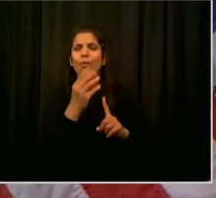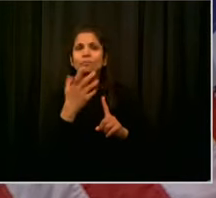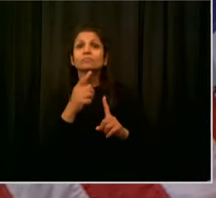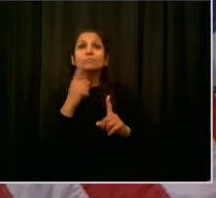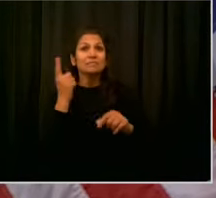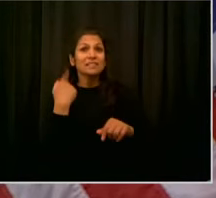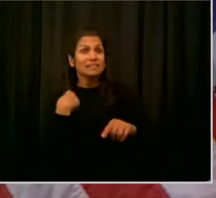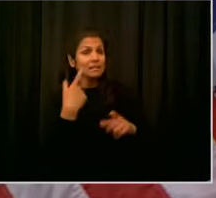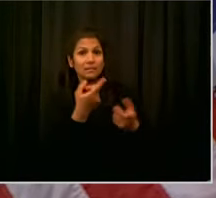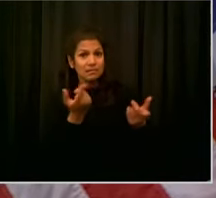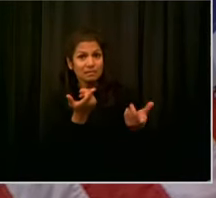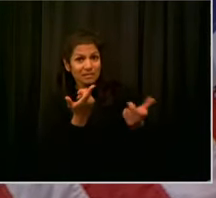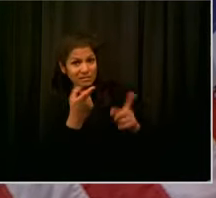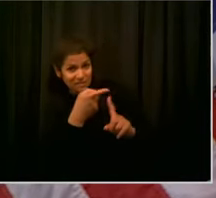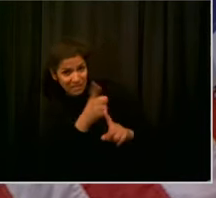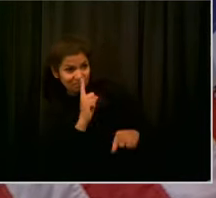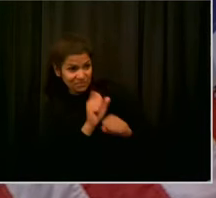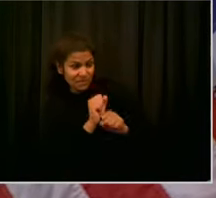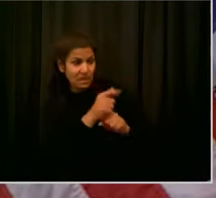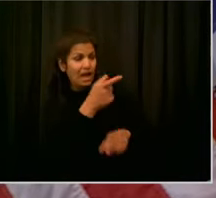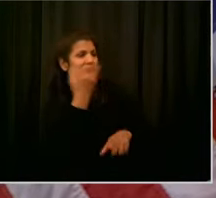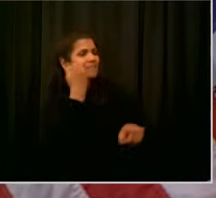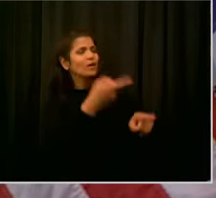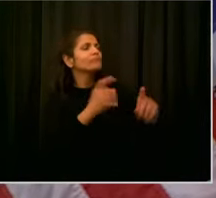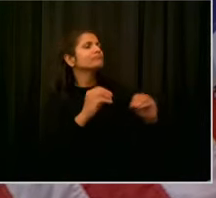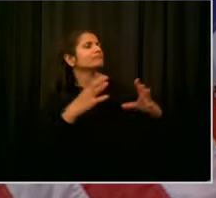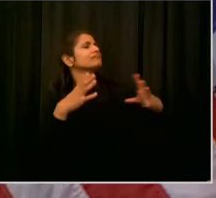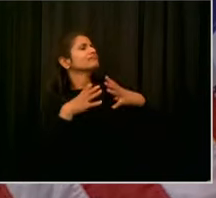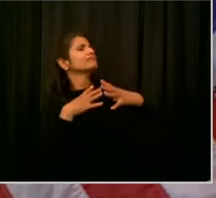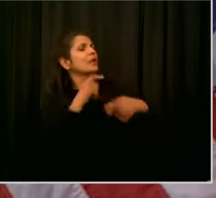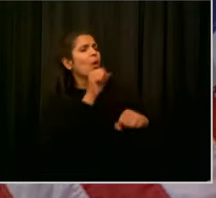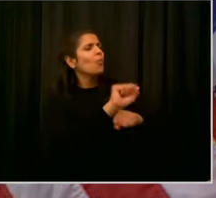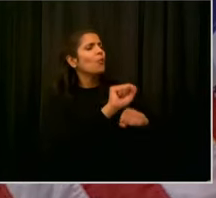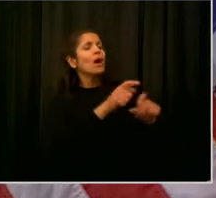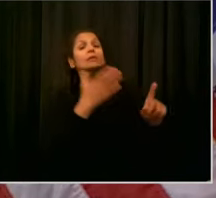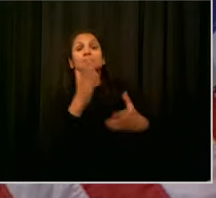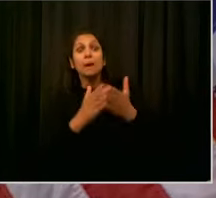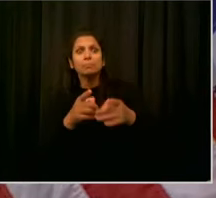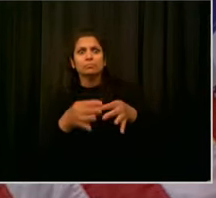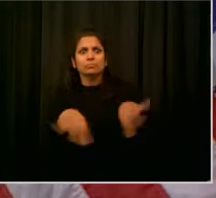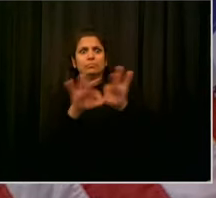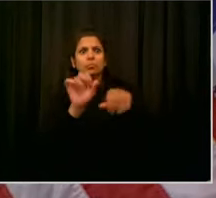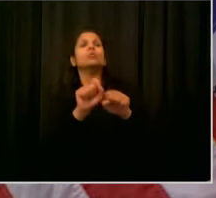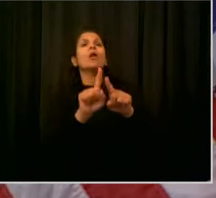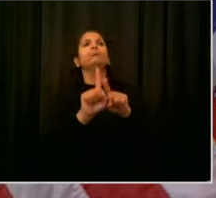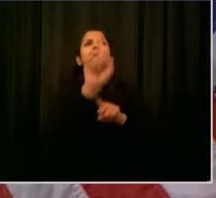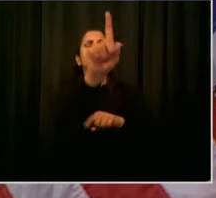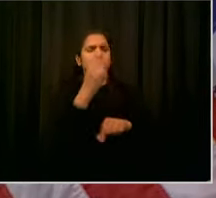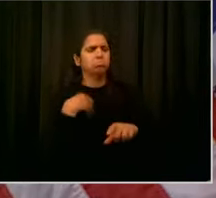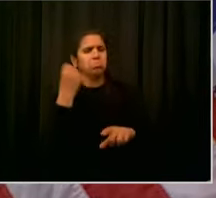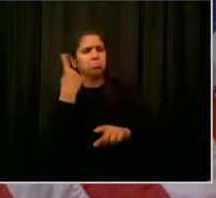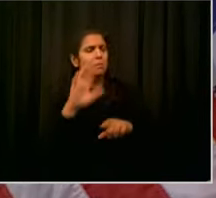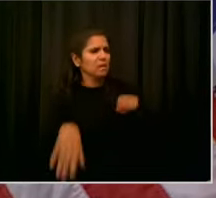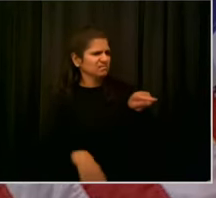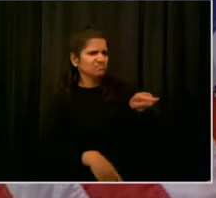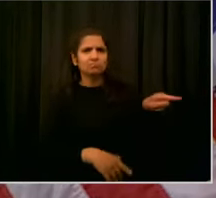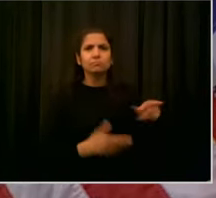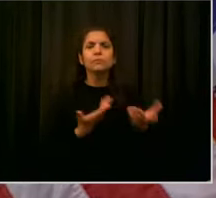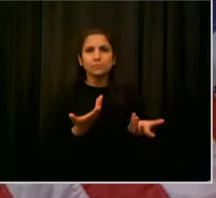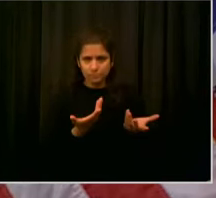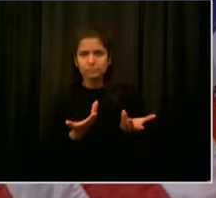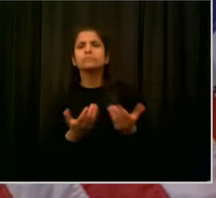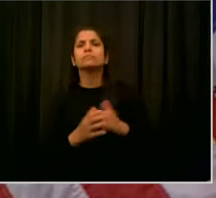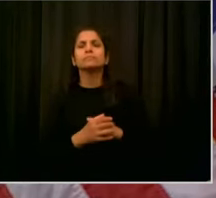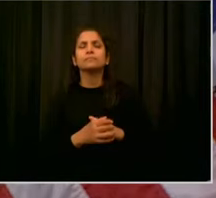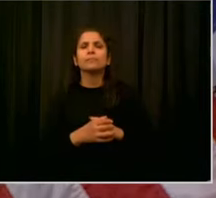to follow up with the commissioner on the situation with anyone who's detained to make sure we're putting the right measures in place for the health and safety of